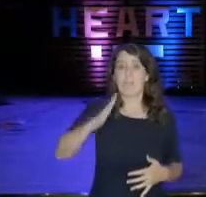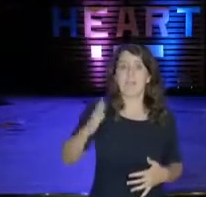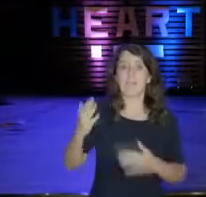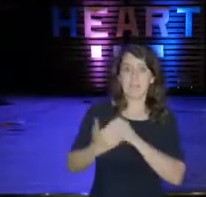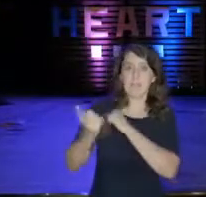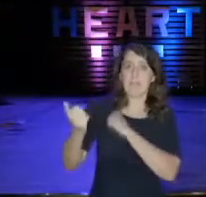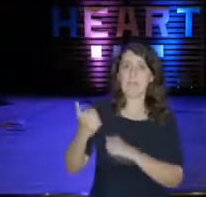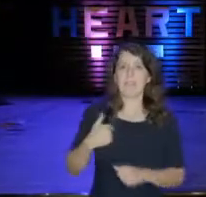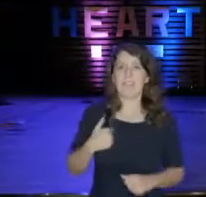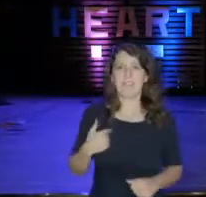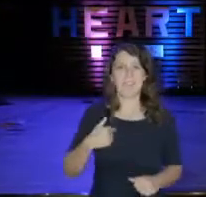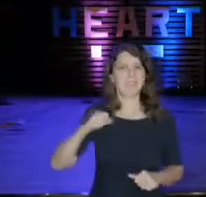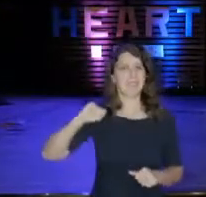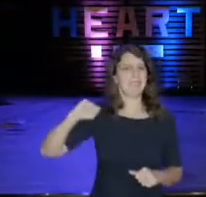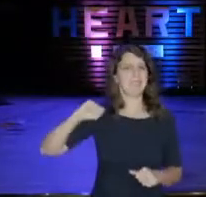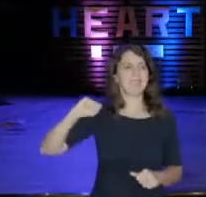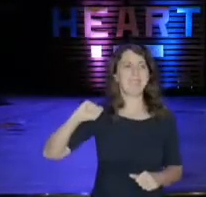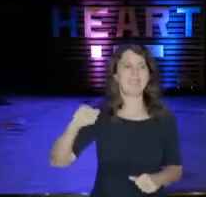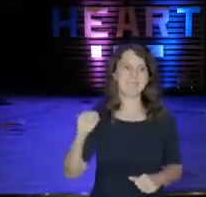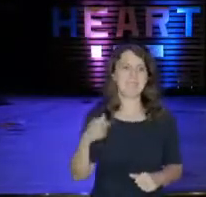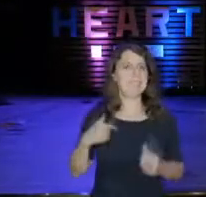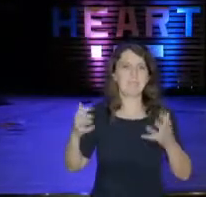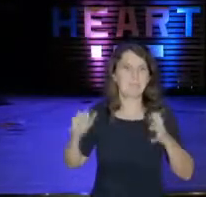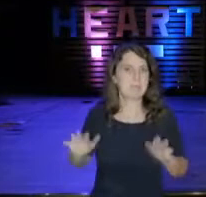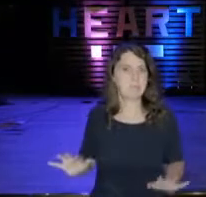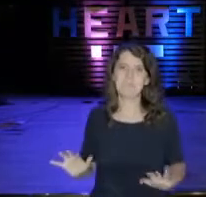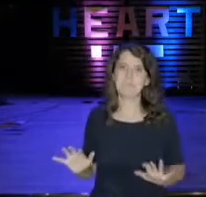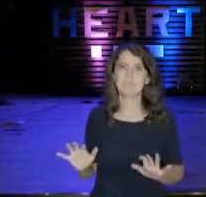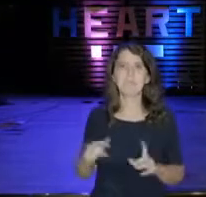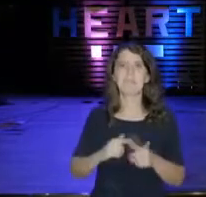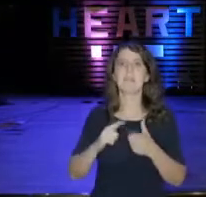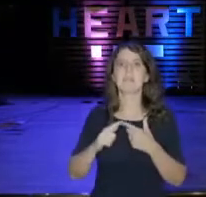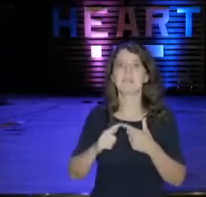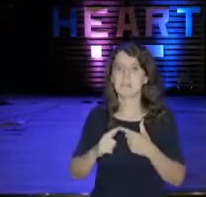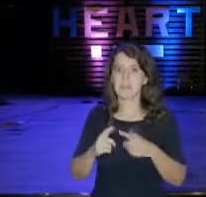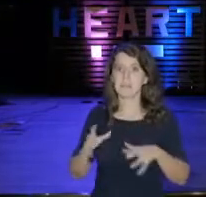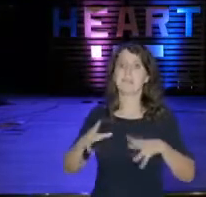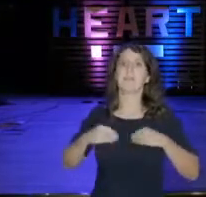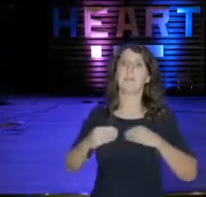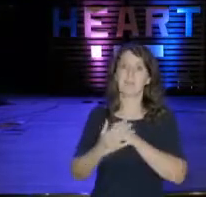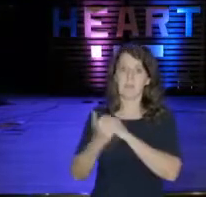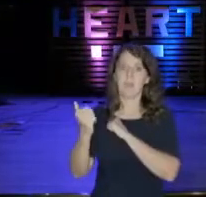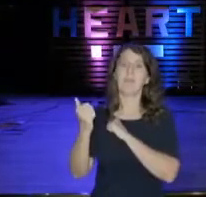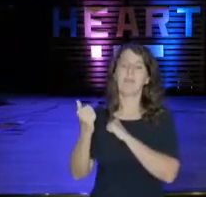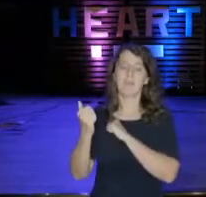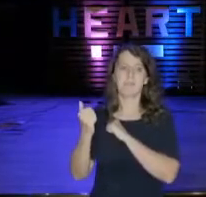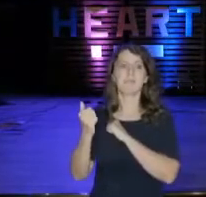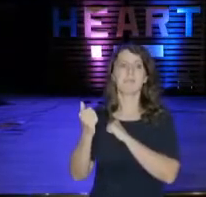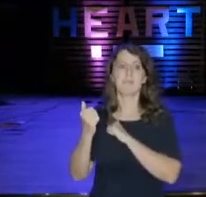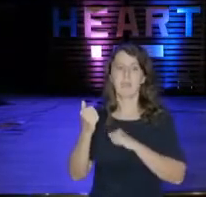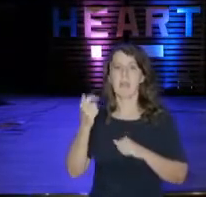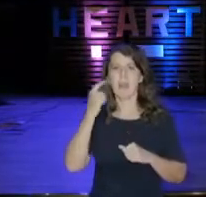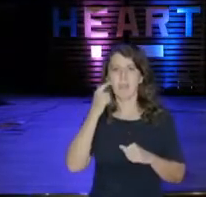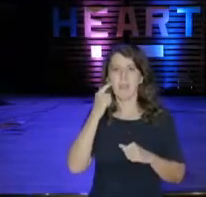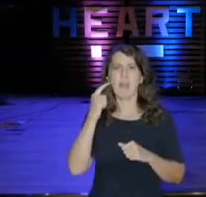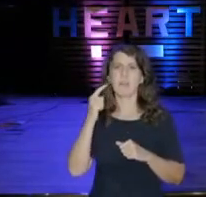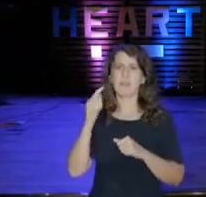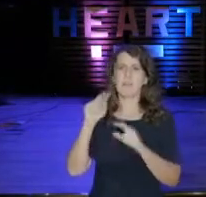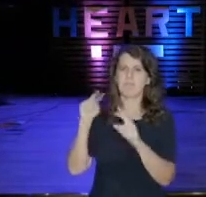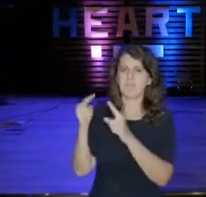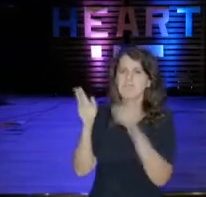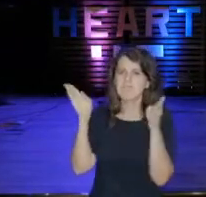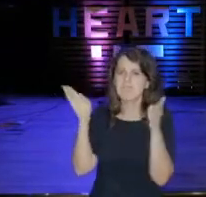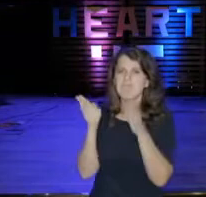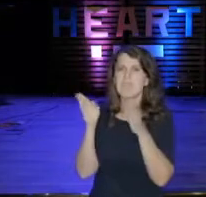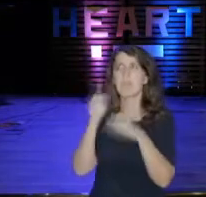was really resistant to that call at first, didn't really want to do it. And then when I accepted my call, I had a very narrow view of what I wanted to do. And I said, all right,